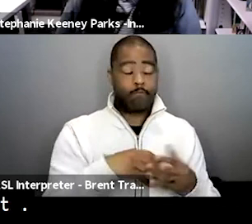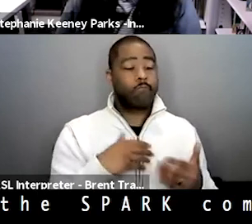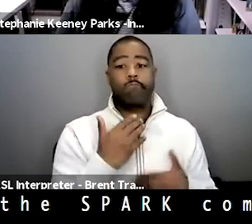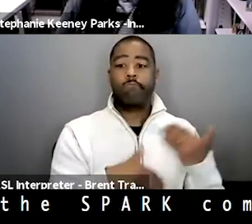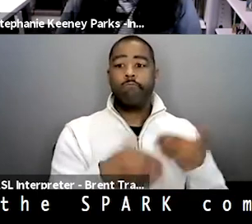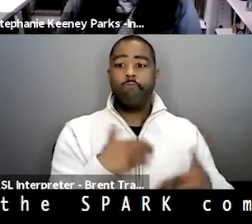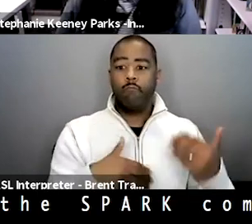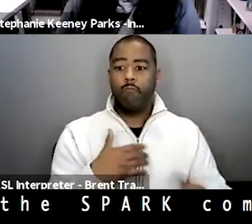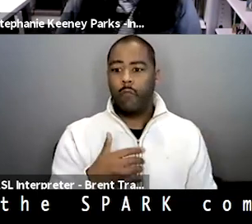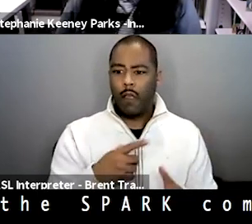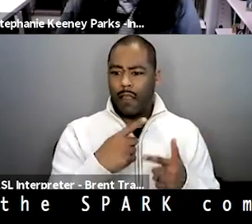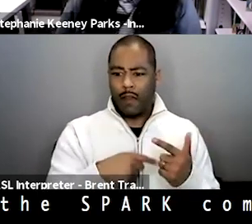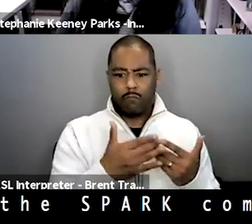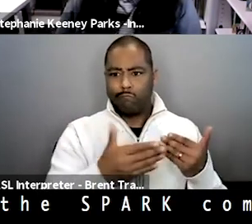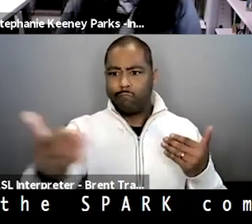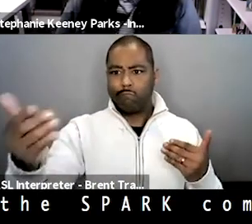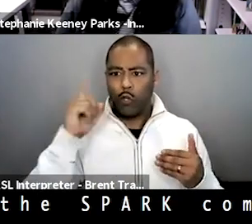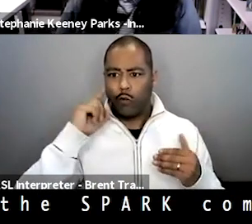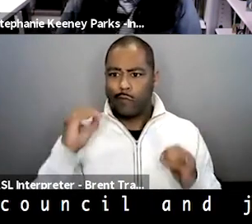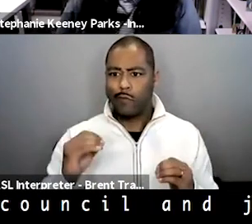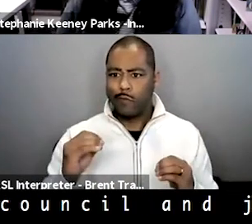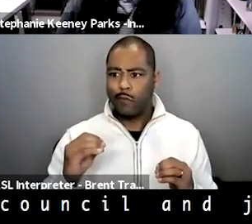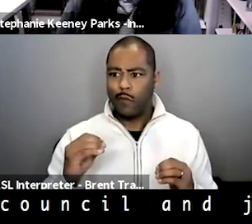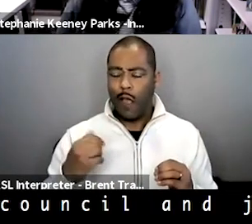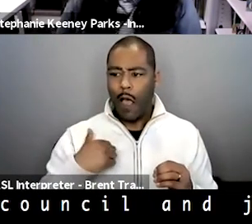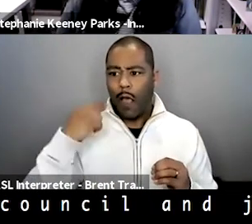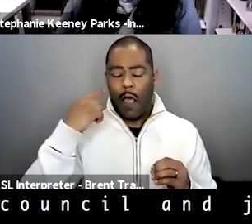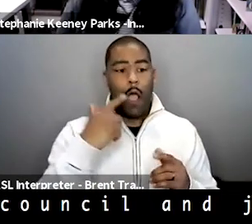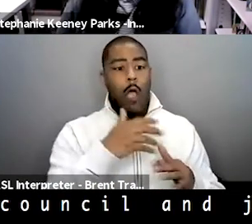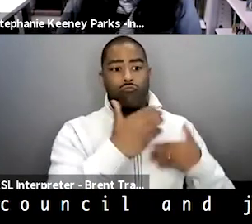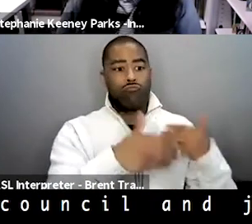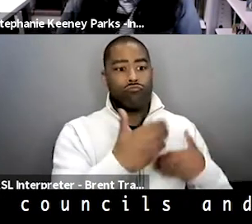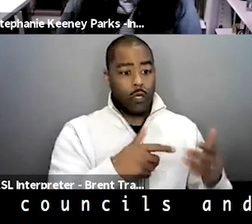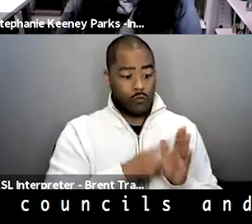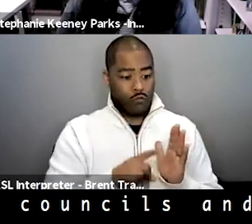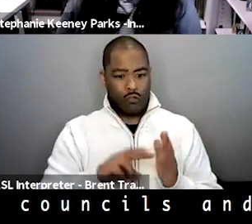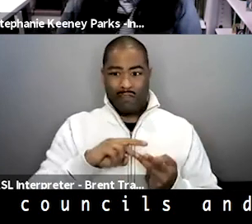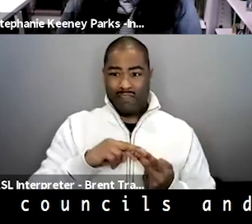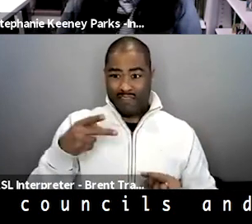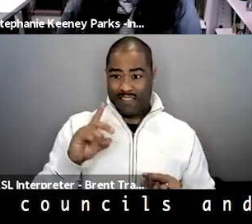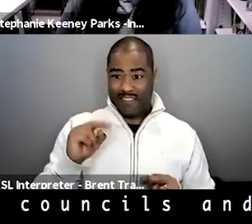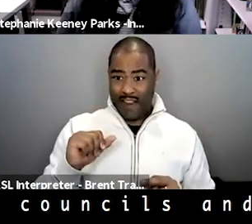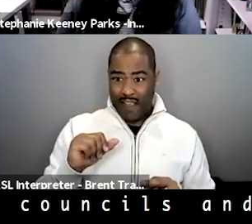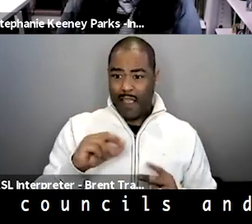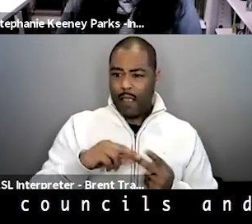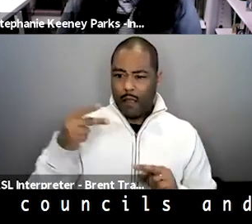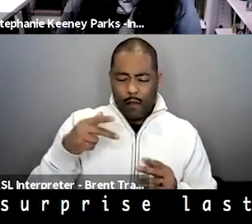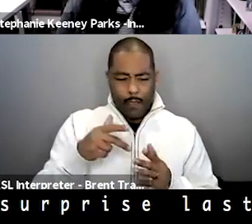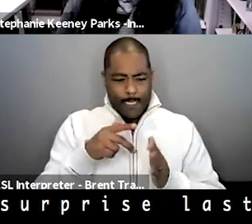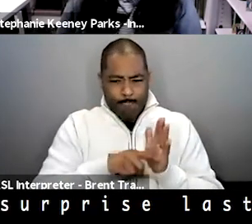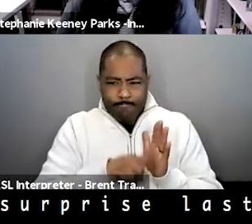hear anything. I figured I wasn't going to get any kind of result. I did join the SPARC Community Advisory